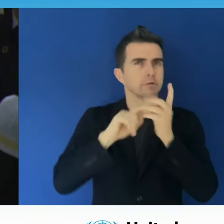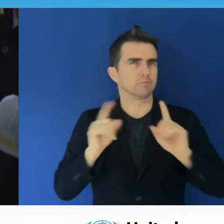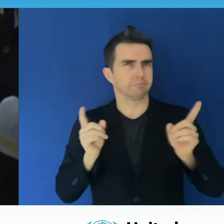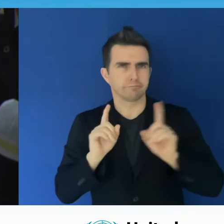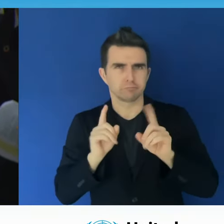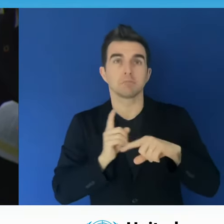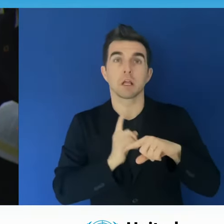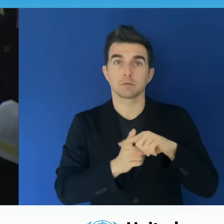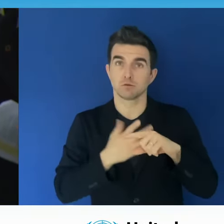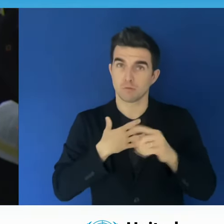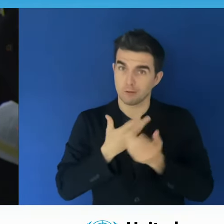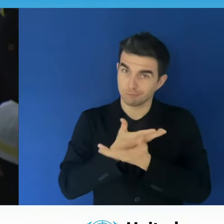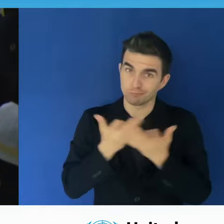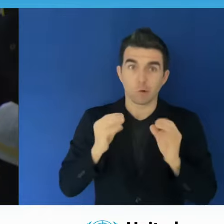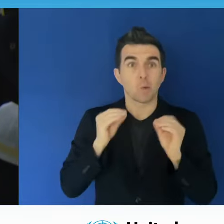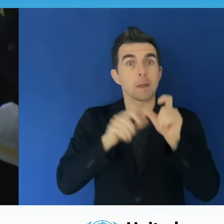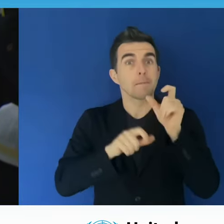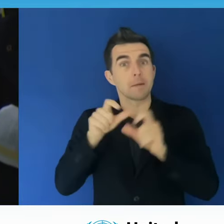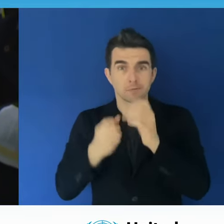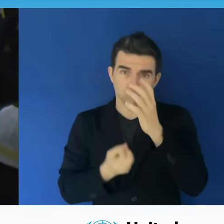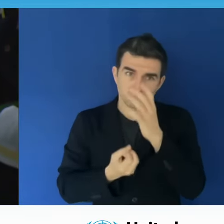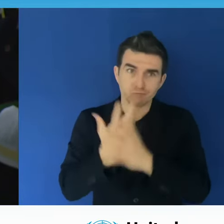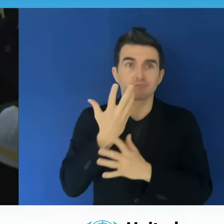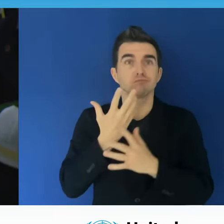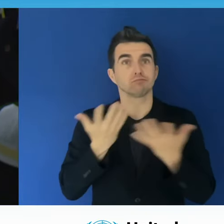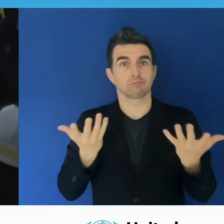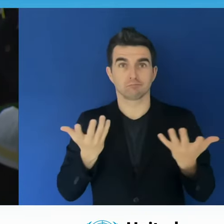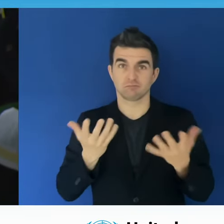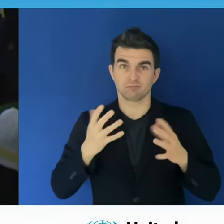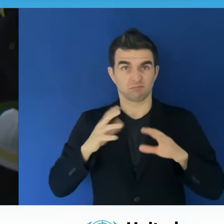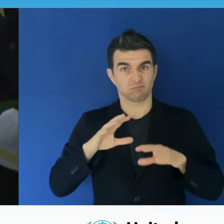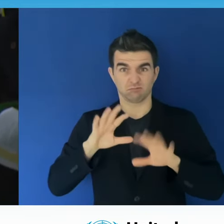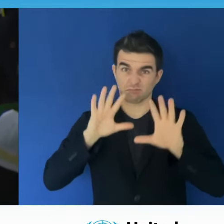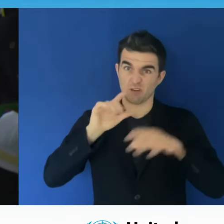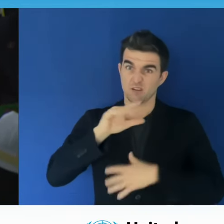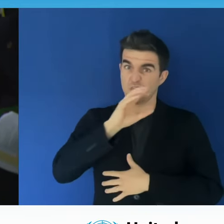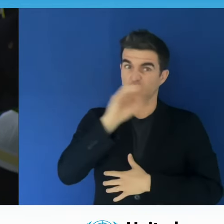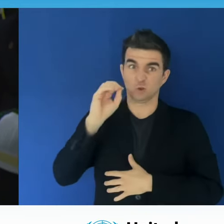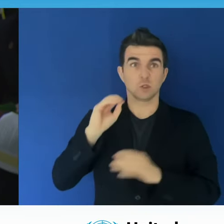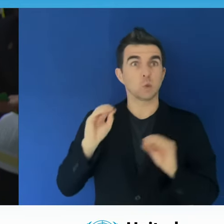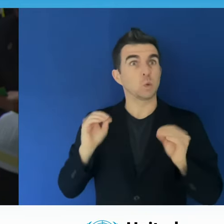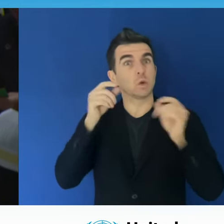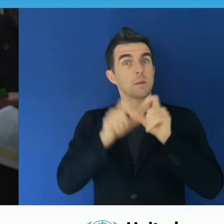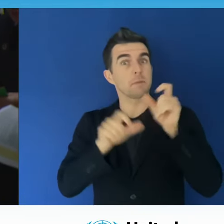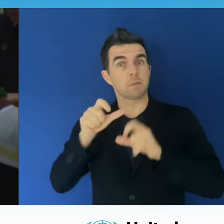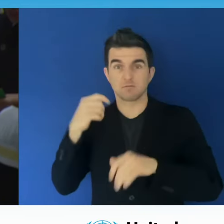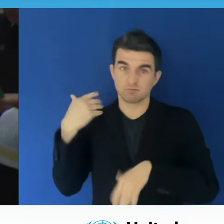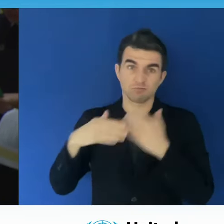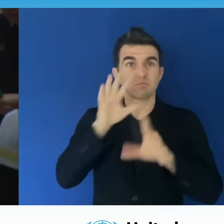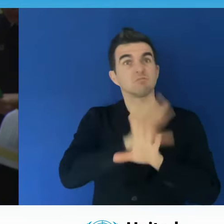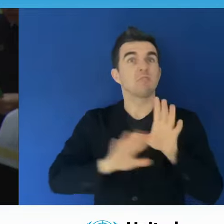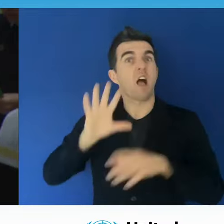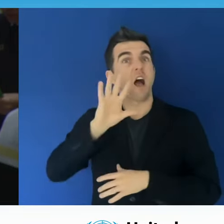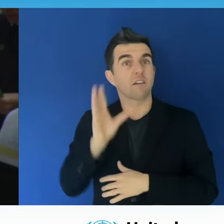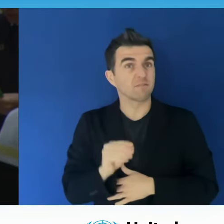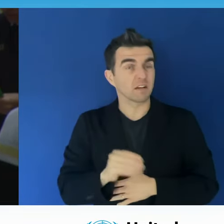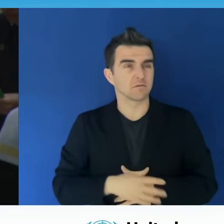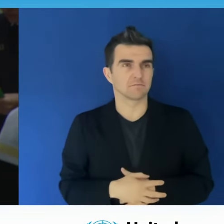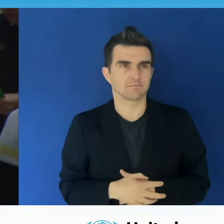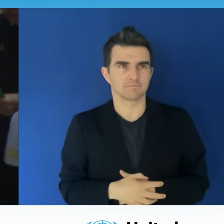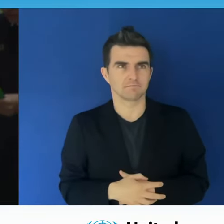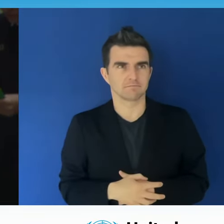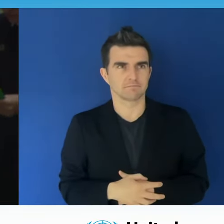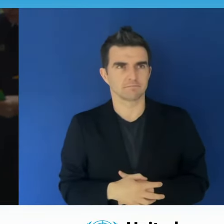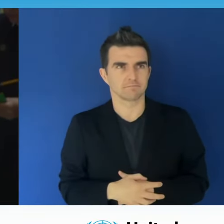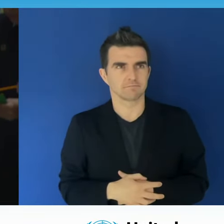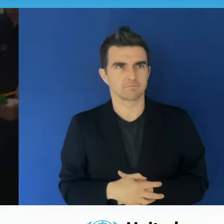You, the young people in this room, have so much potential, and you've proved that your skills,